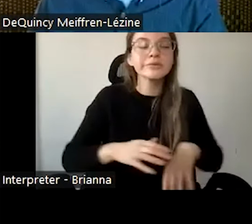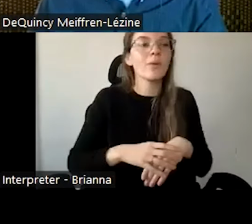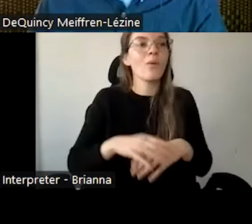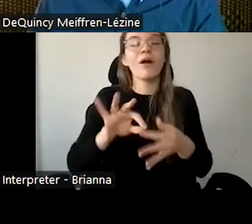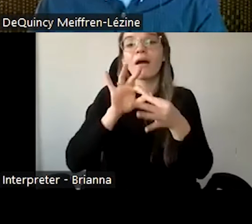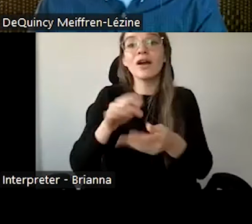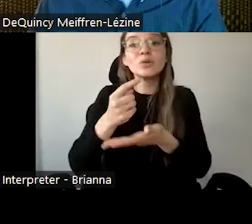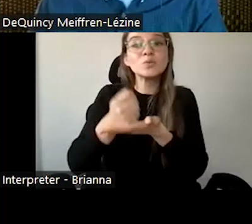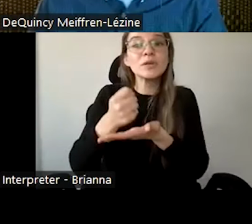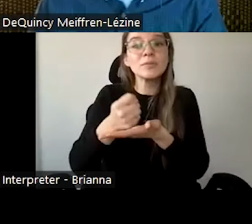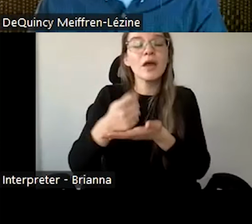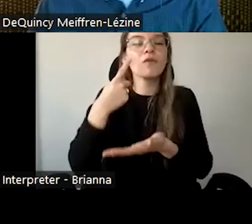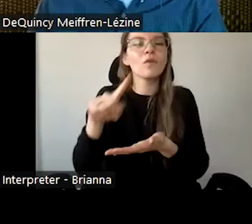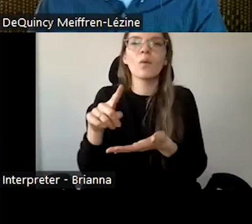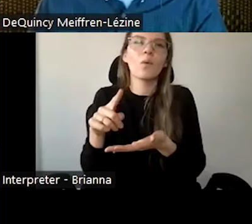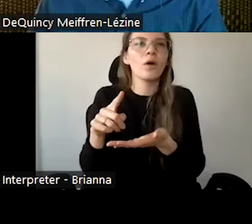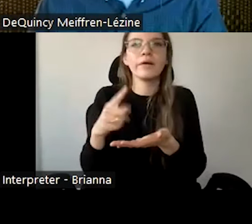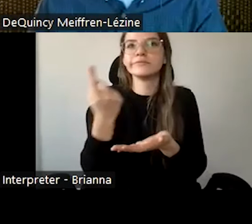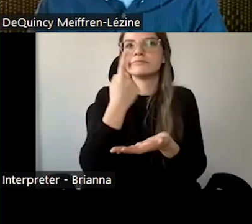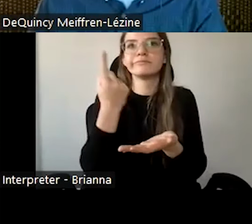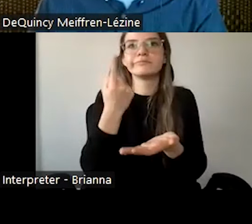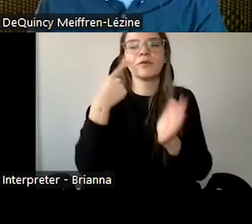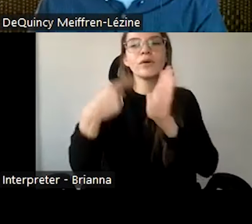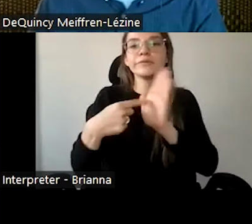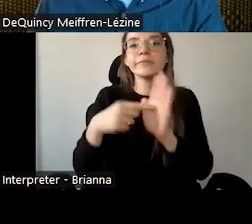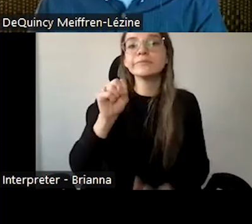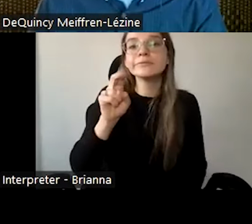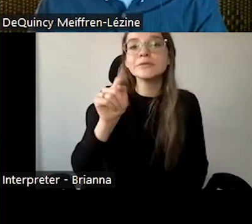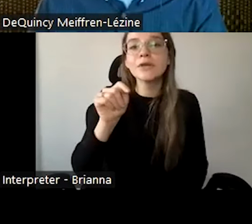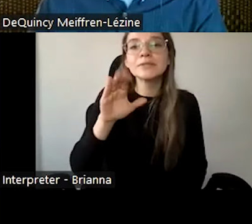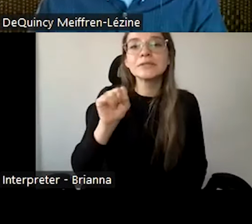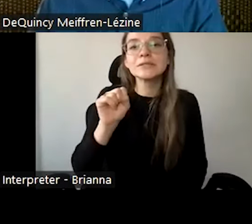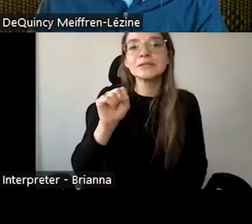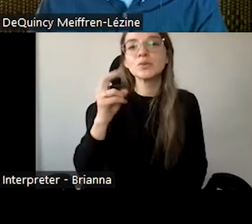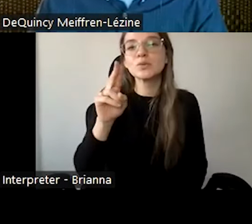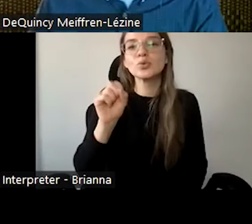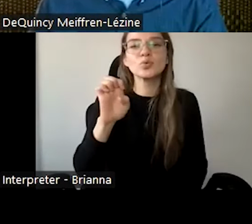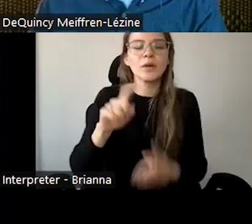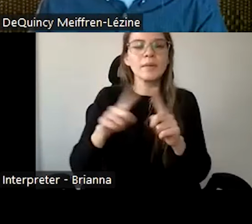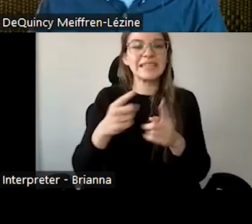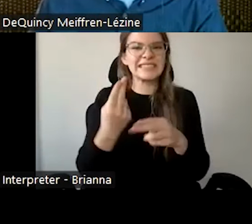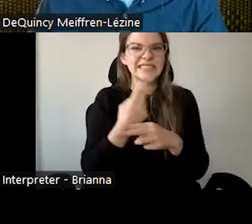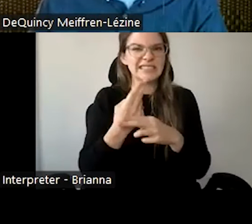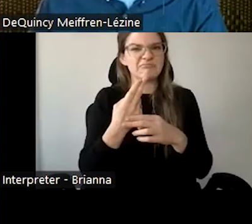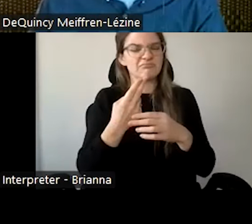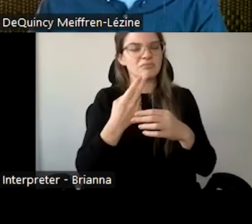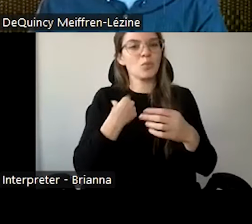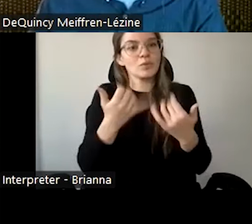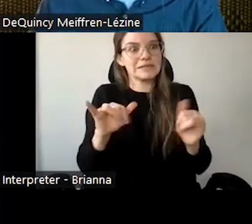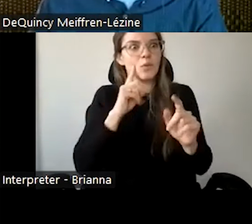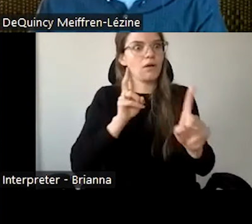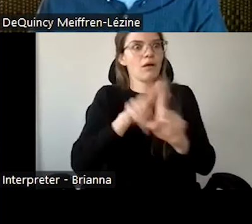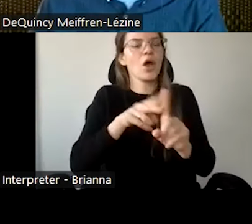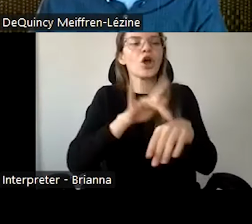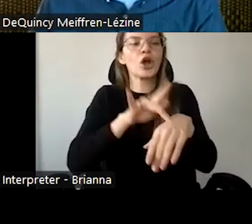realm for something like substance use, but is still going to be early intervention with regard to suicide because the person